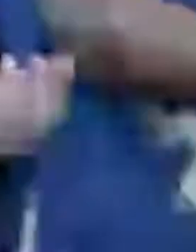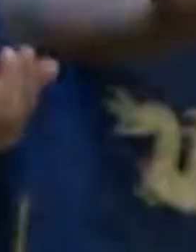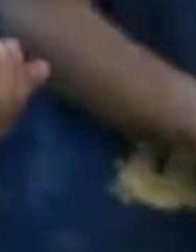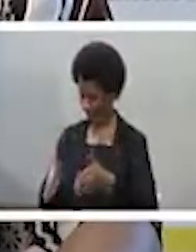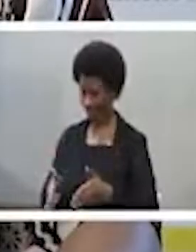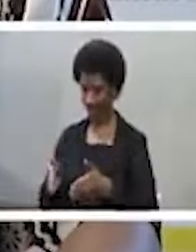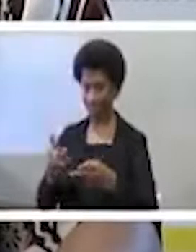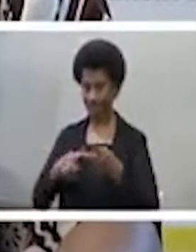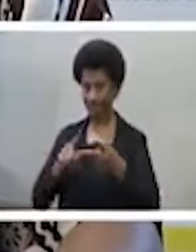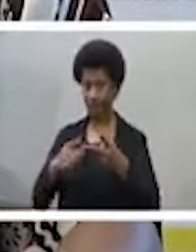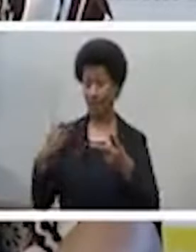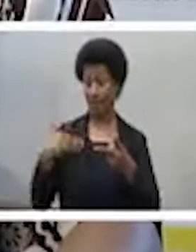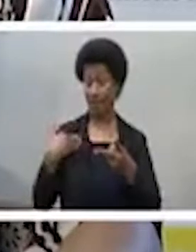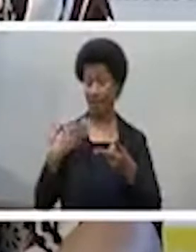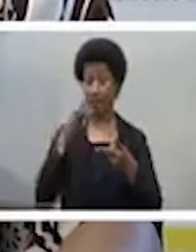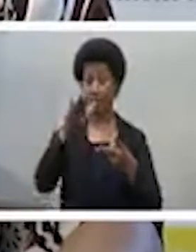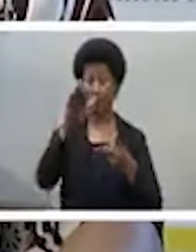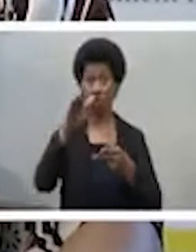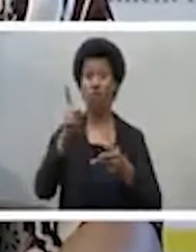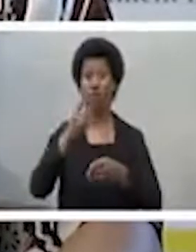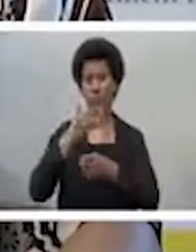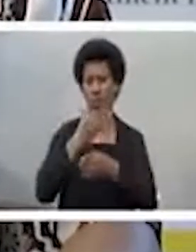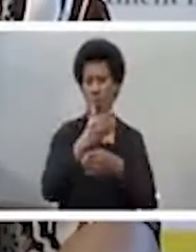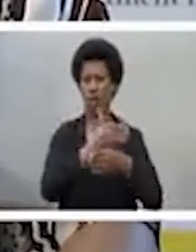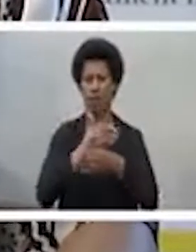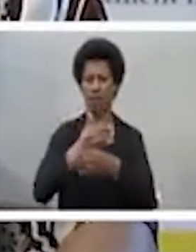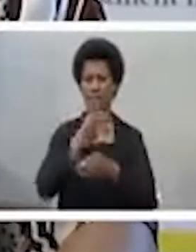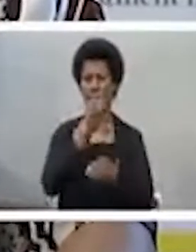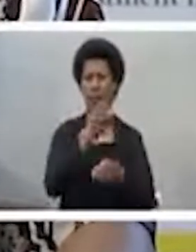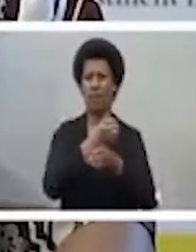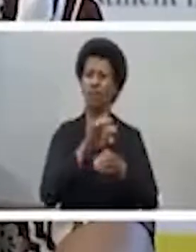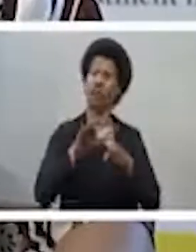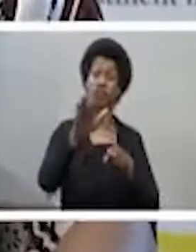productive workforce, we must invest in our children today.